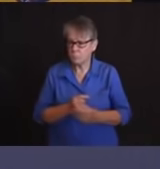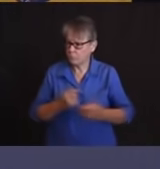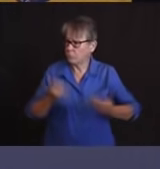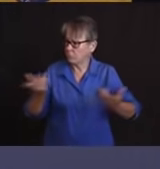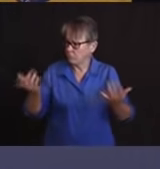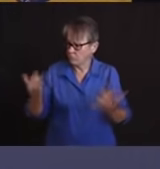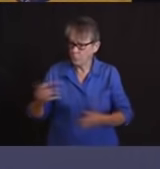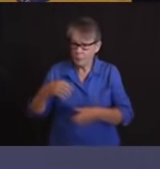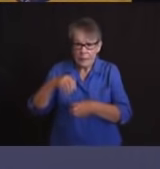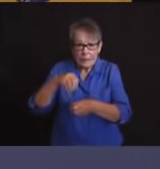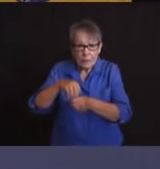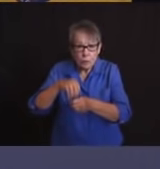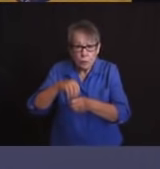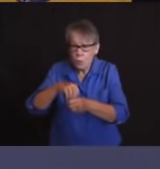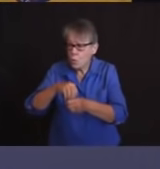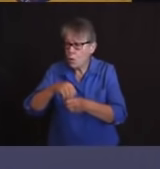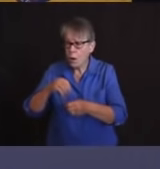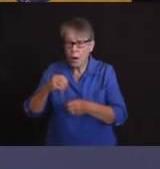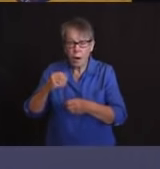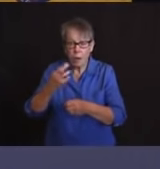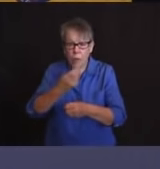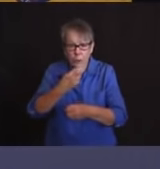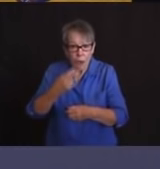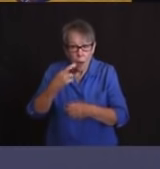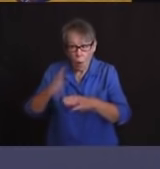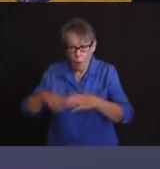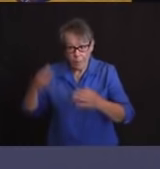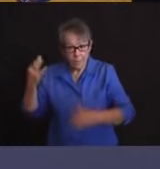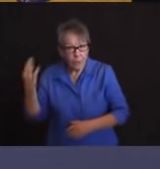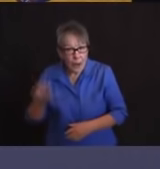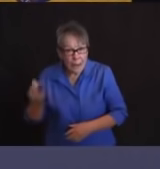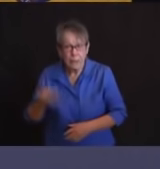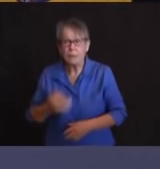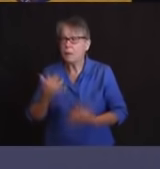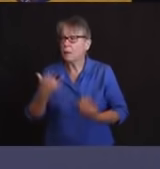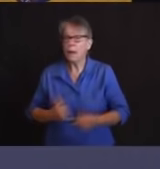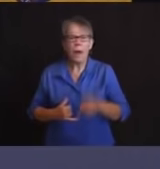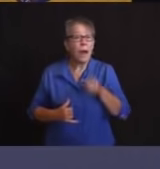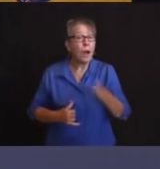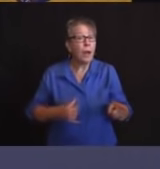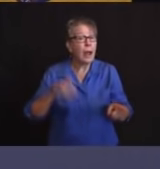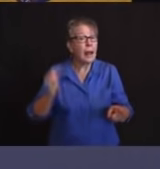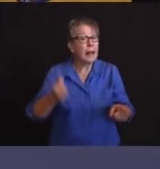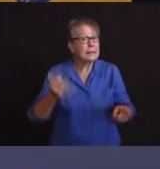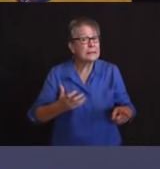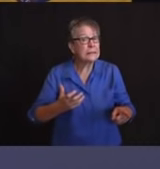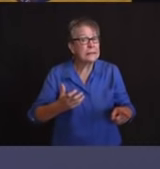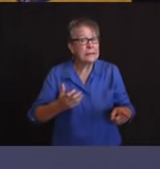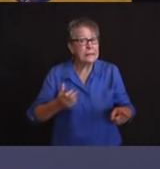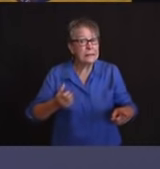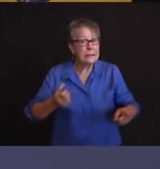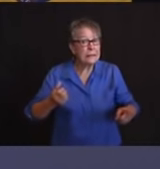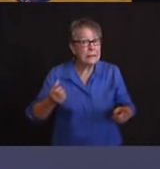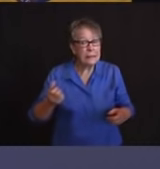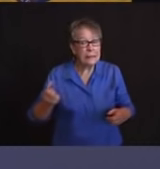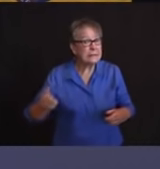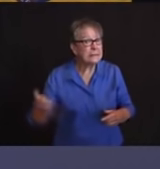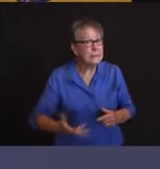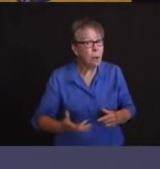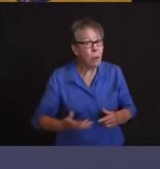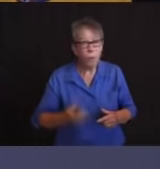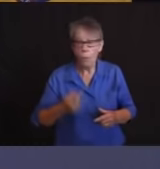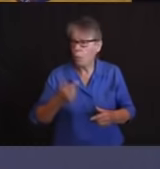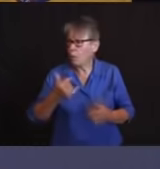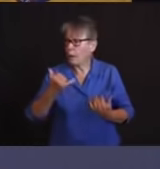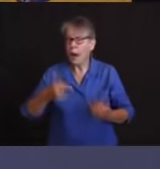Given the summer we've had, I sure hope so. I don't know the number of, this is the total number of kids in the digital divide? I